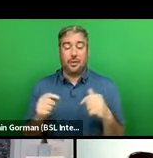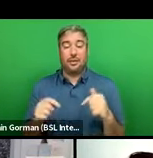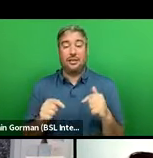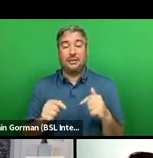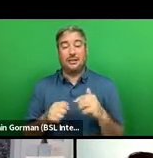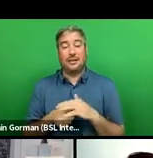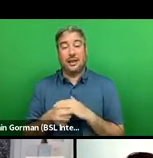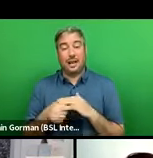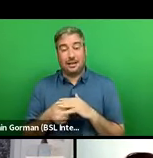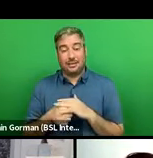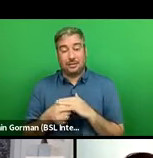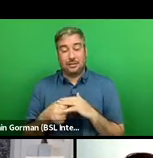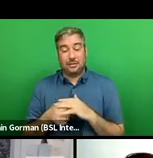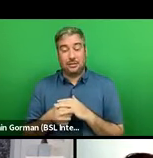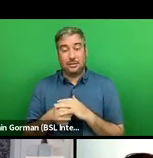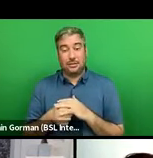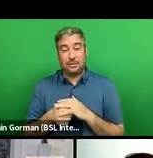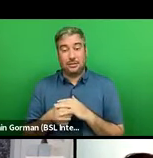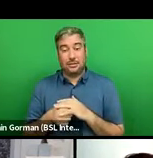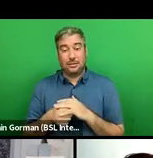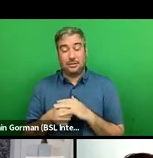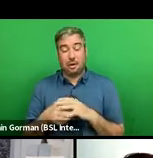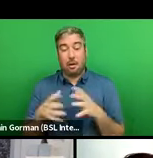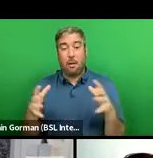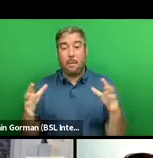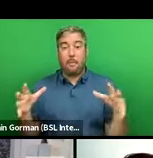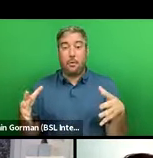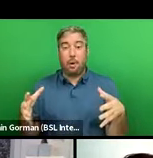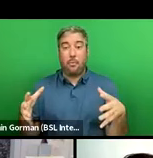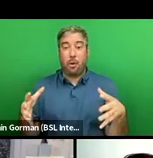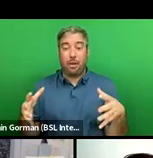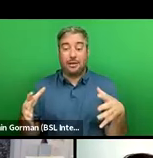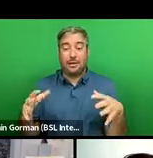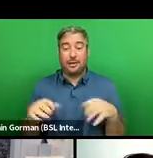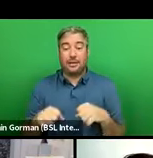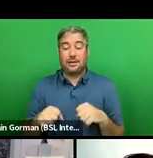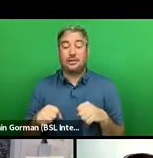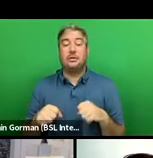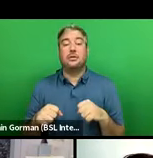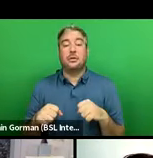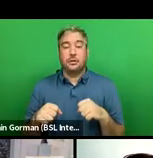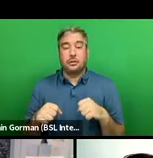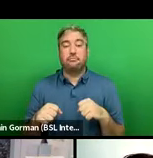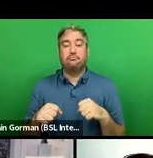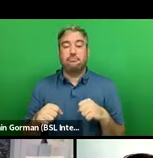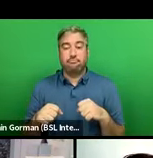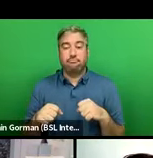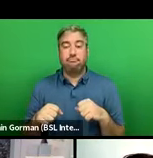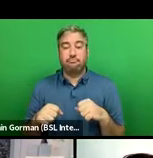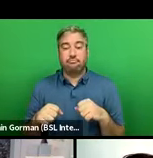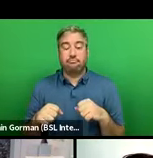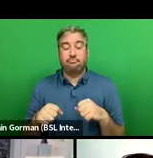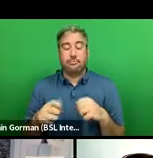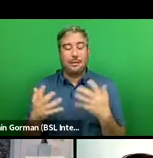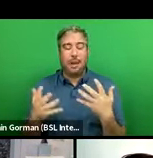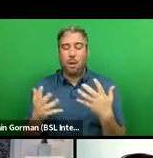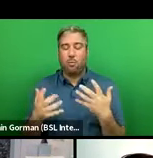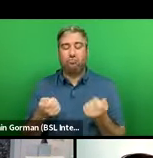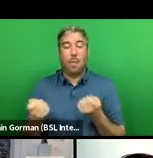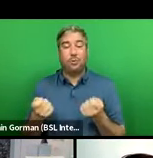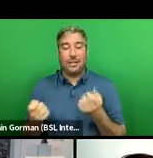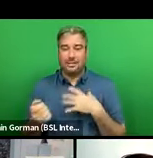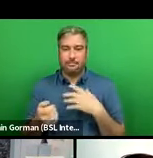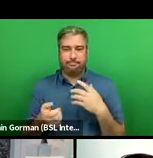monopoly regulation has to become part of the story, because otherwise we do not have a state approach that